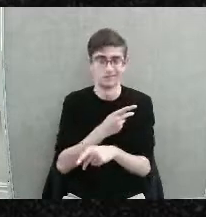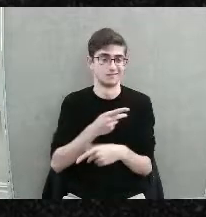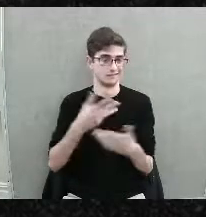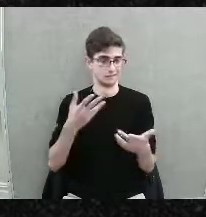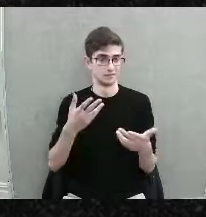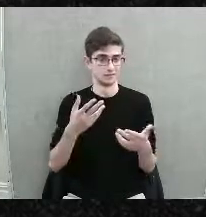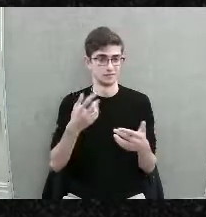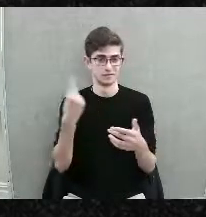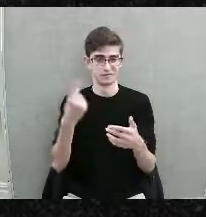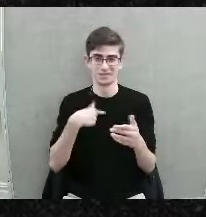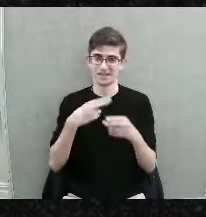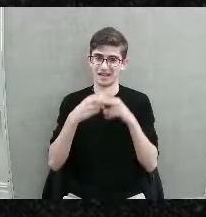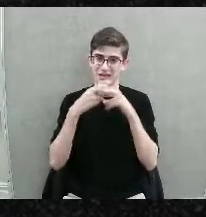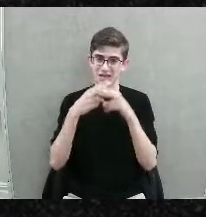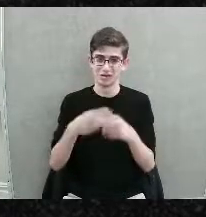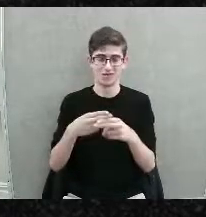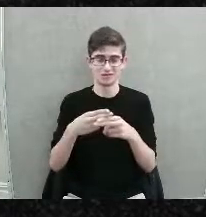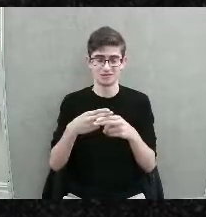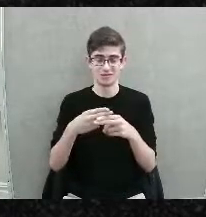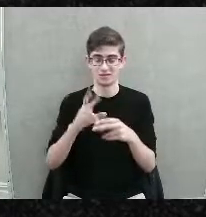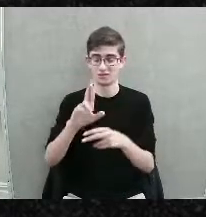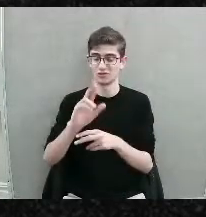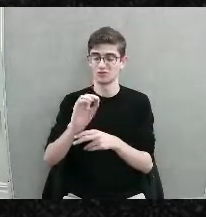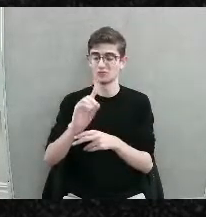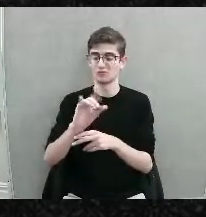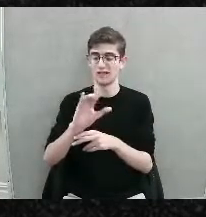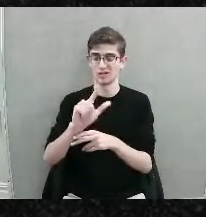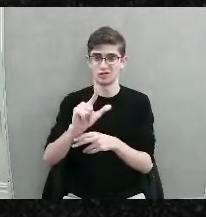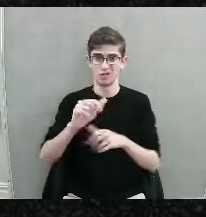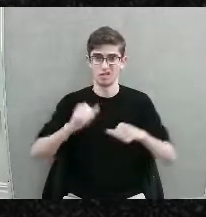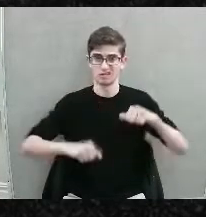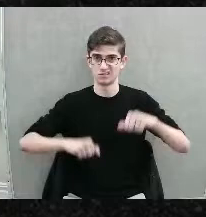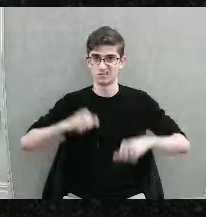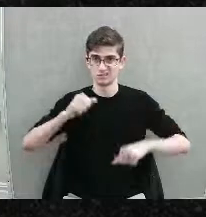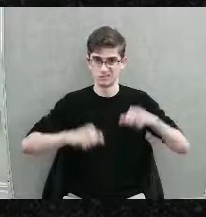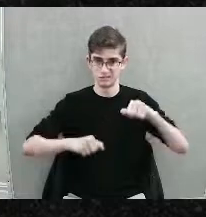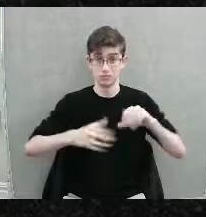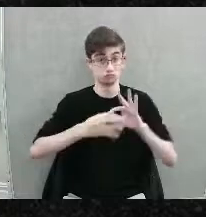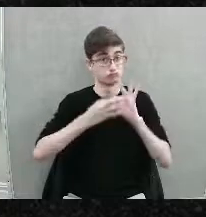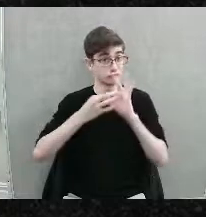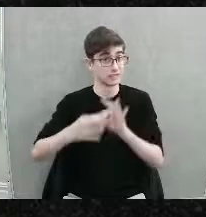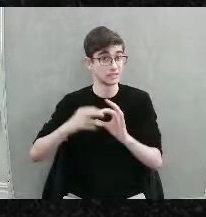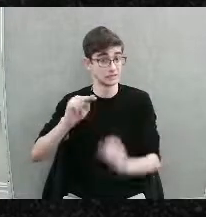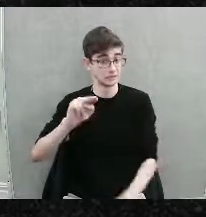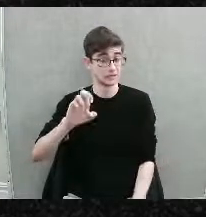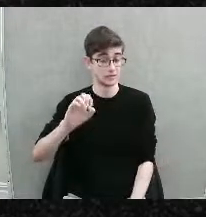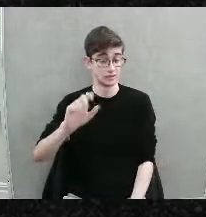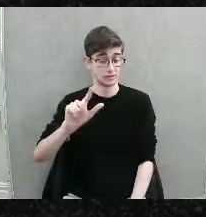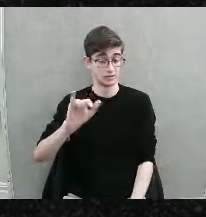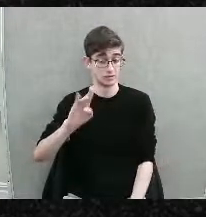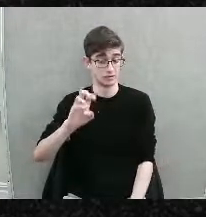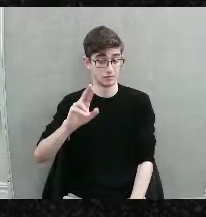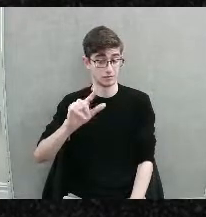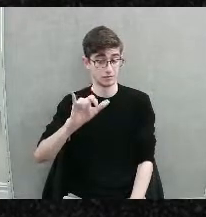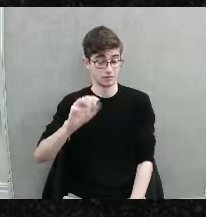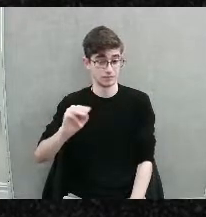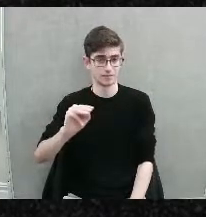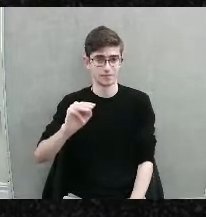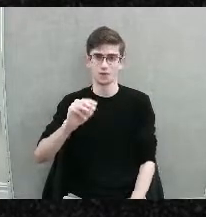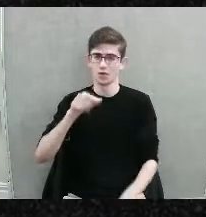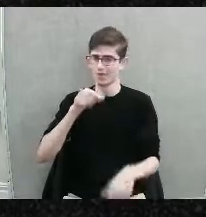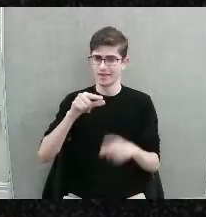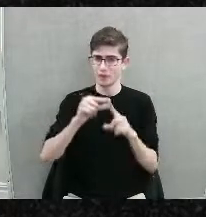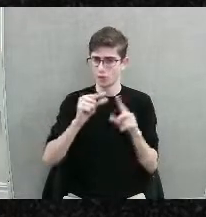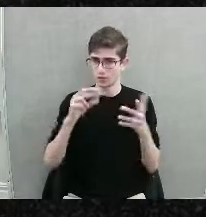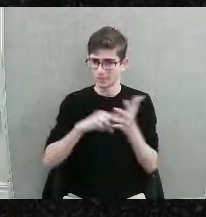call a radical uncertainty that is related to neoliberalism. By radical uncertainty, I